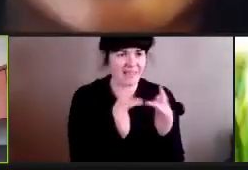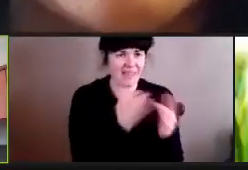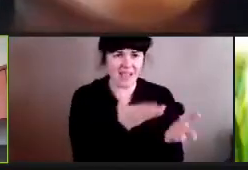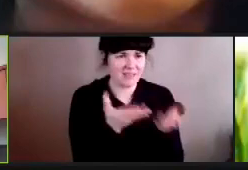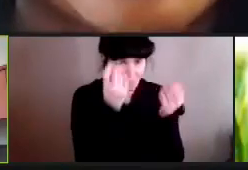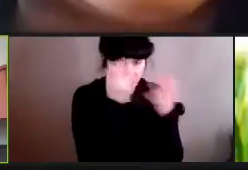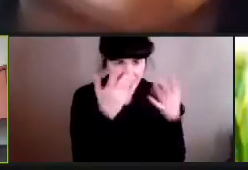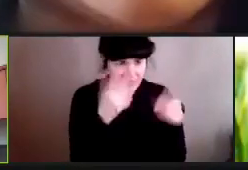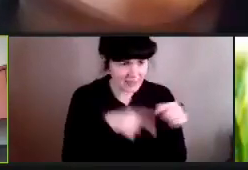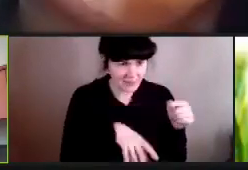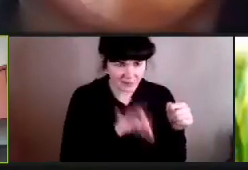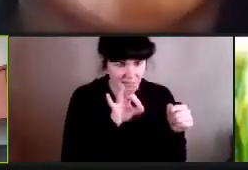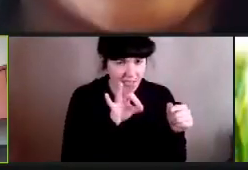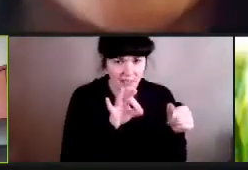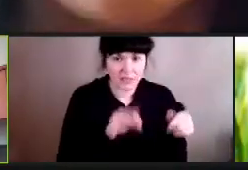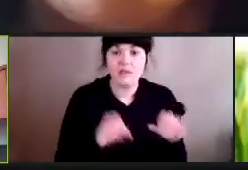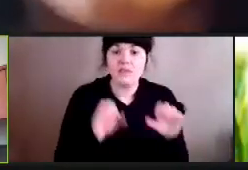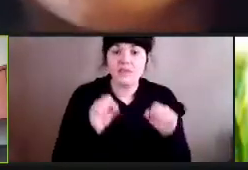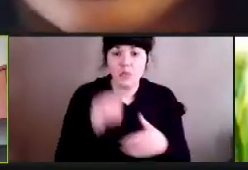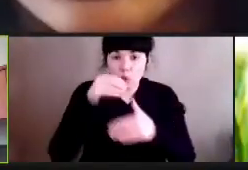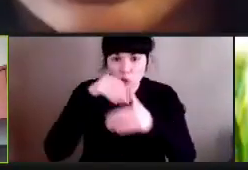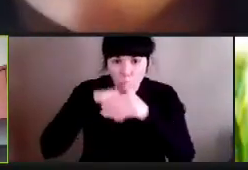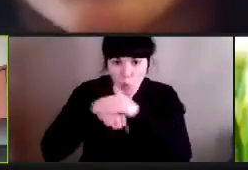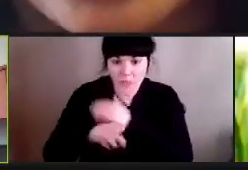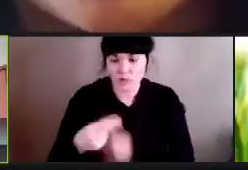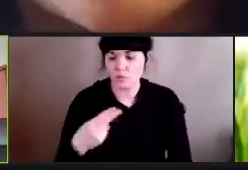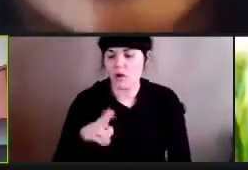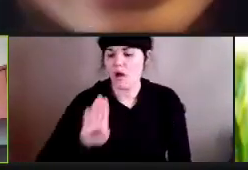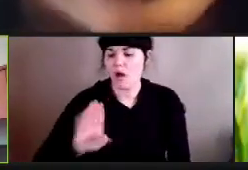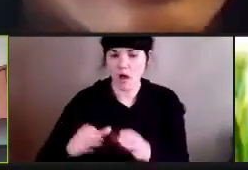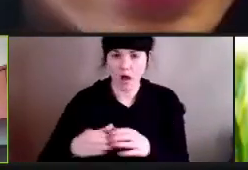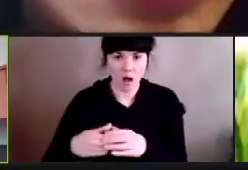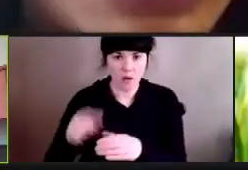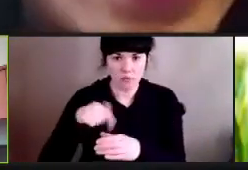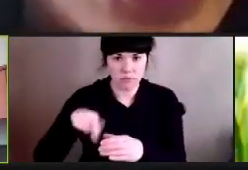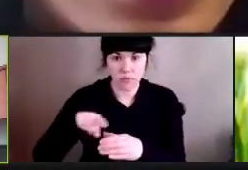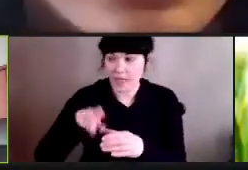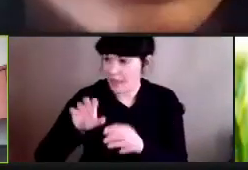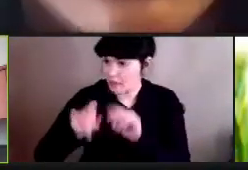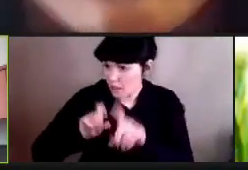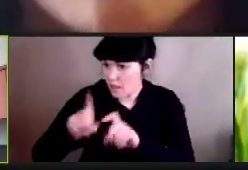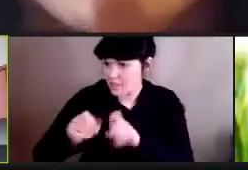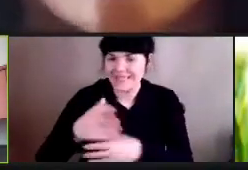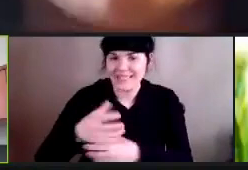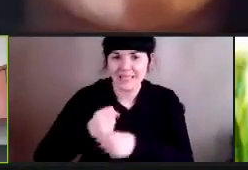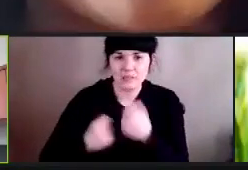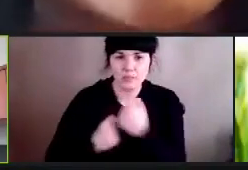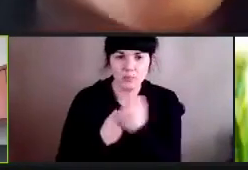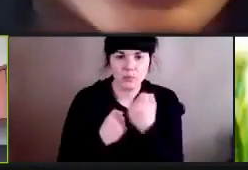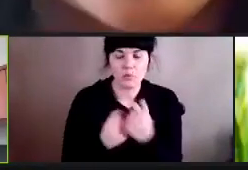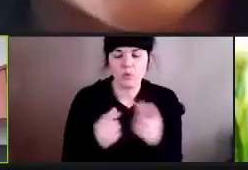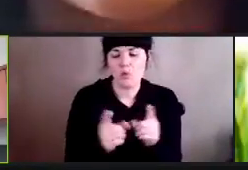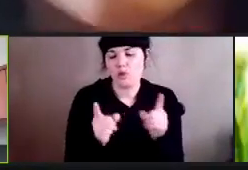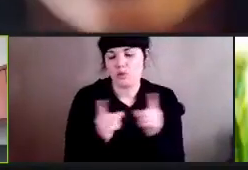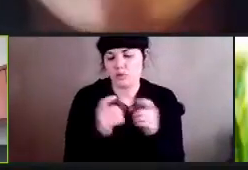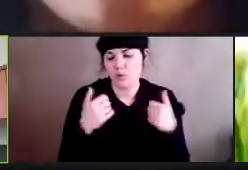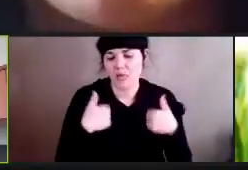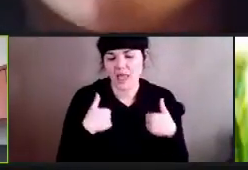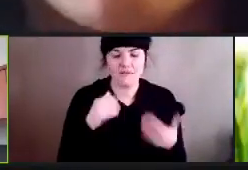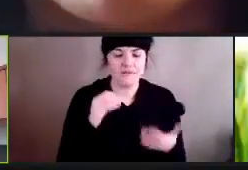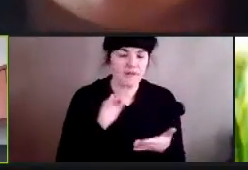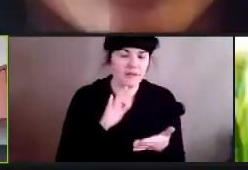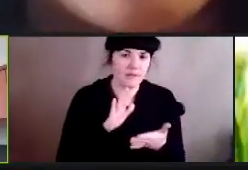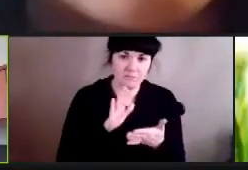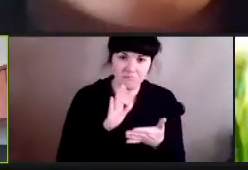person and get academic support. We've also continued to work with our academic interventionists, our paraeducators. We